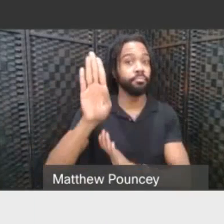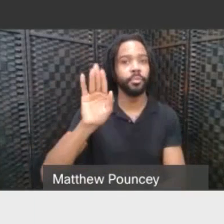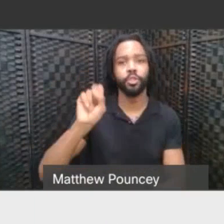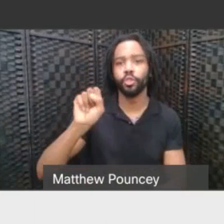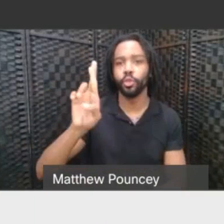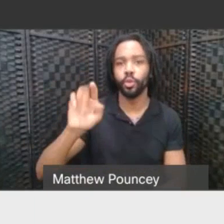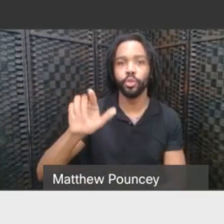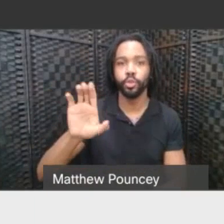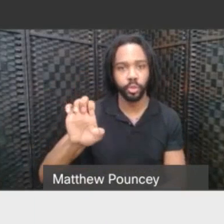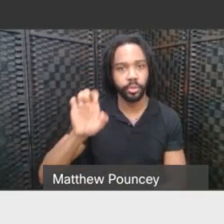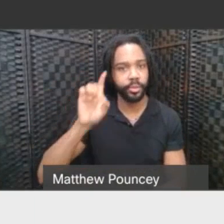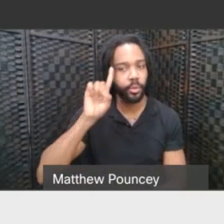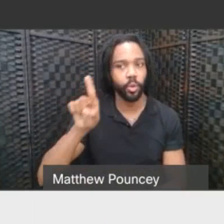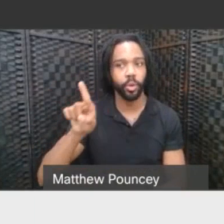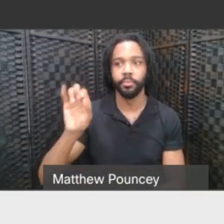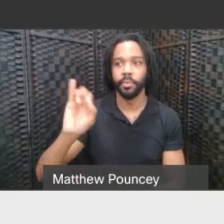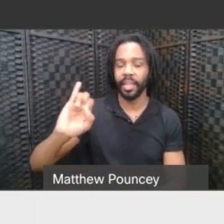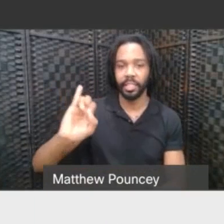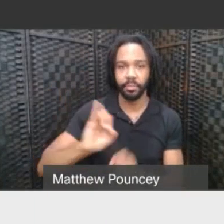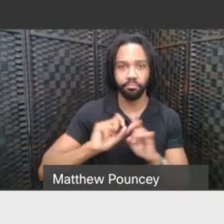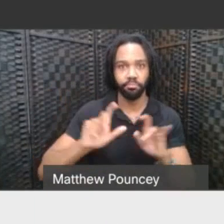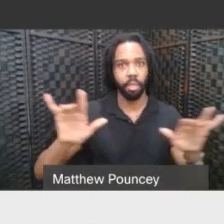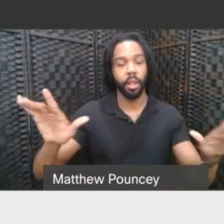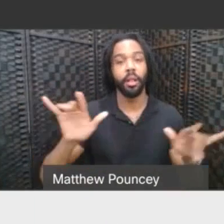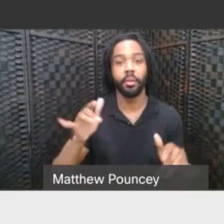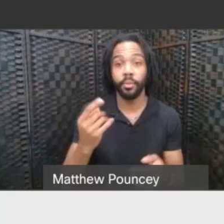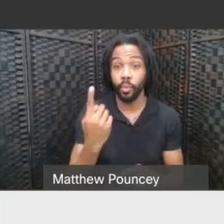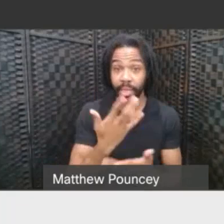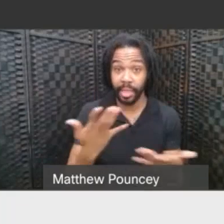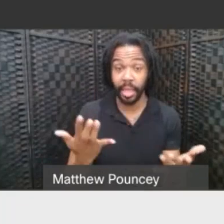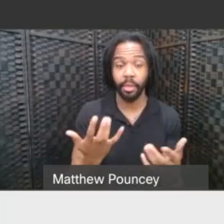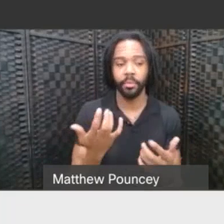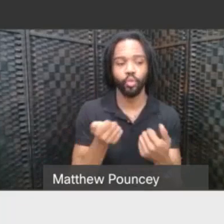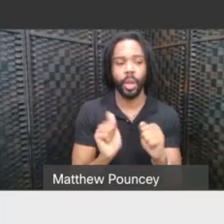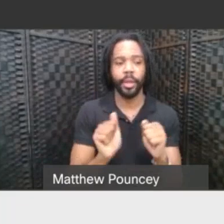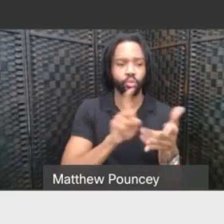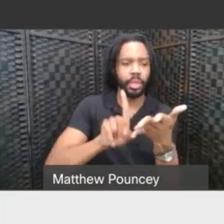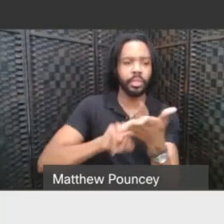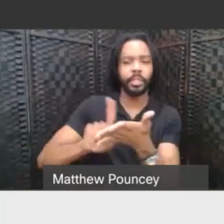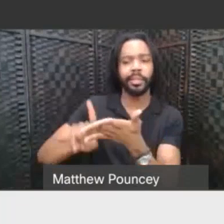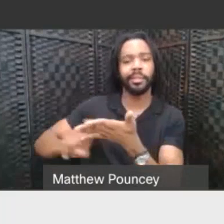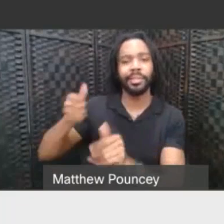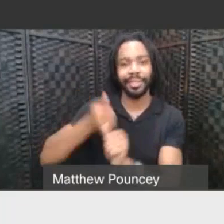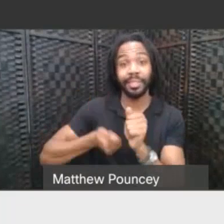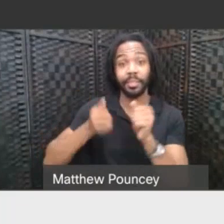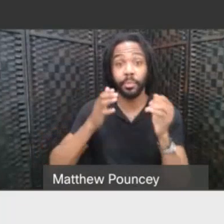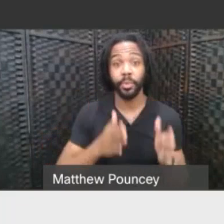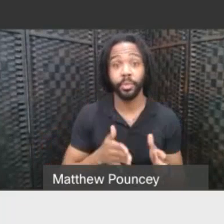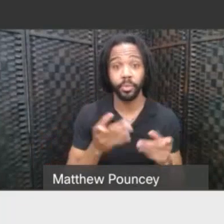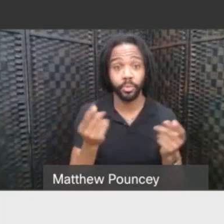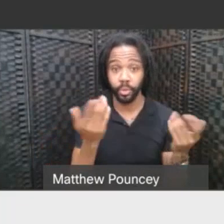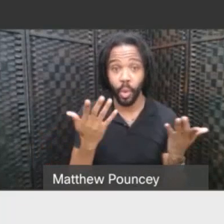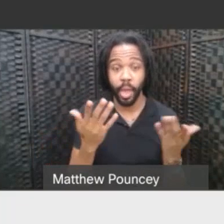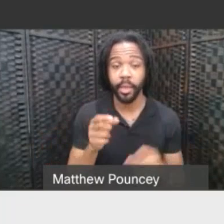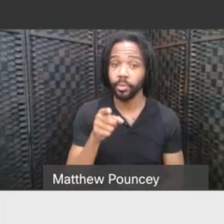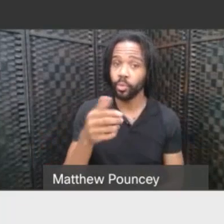infections, one of the things that we have looked at for each person is there